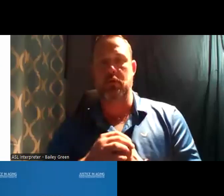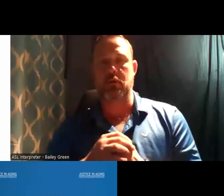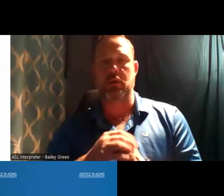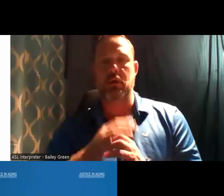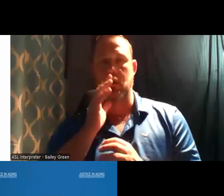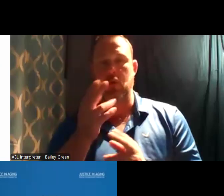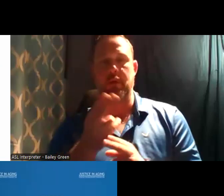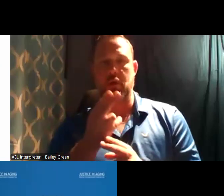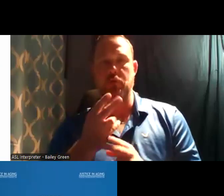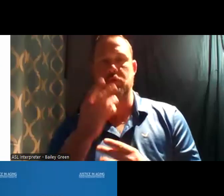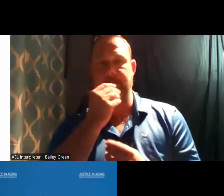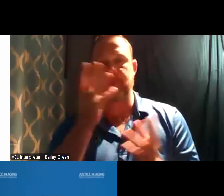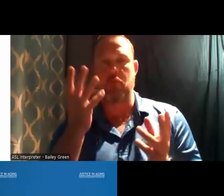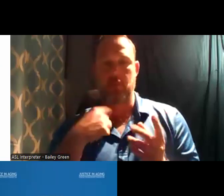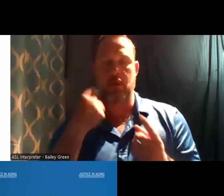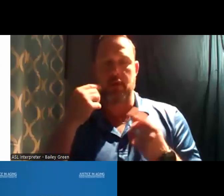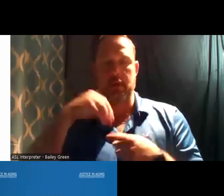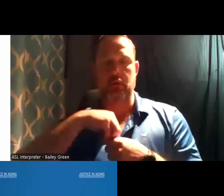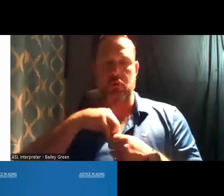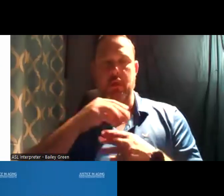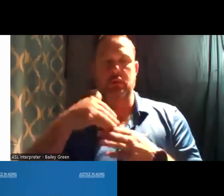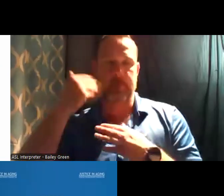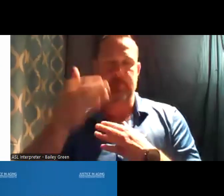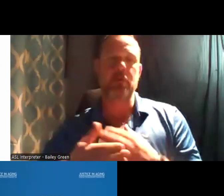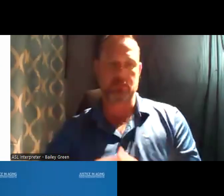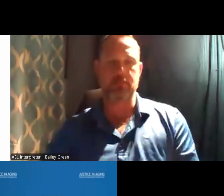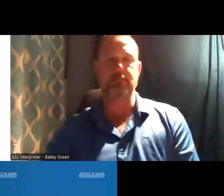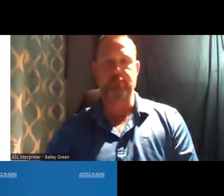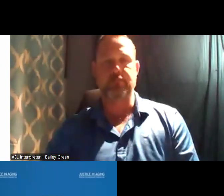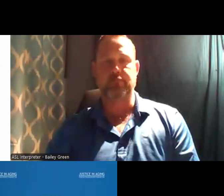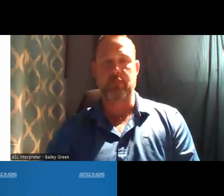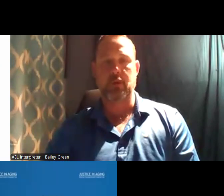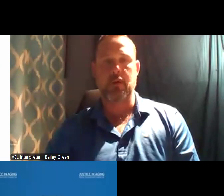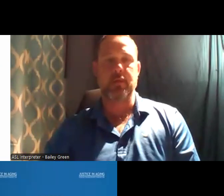be used to inform our thinking internally as we advance the next iteration of the MPA.